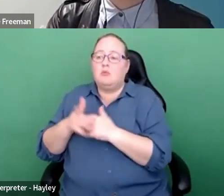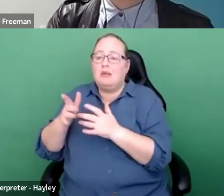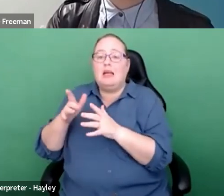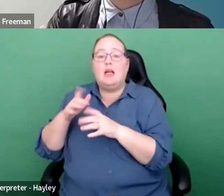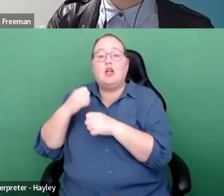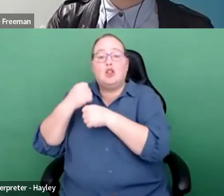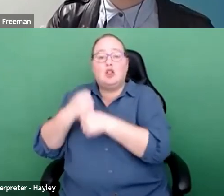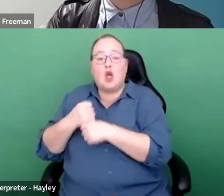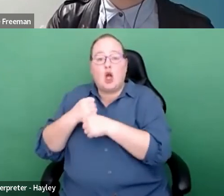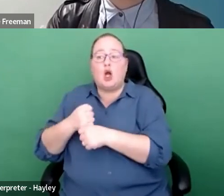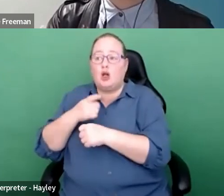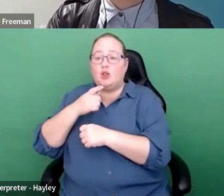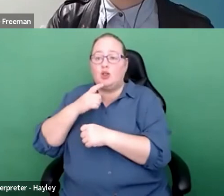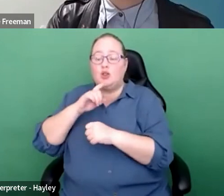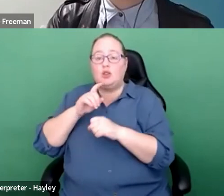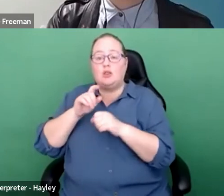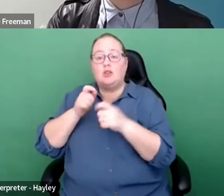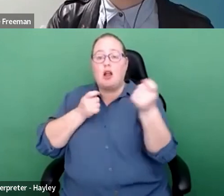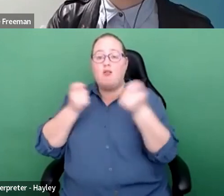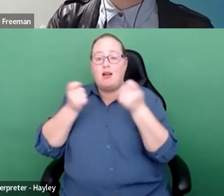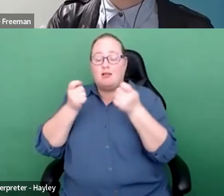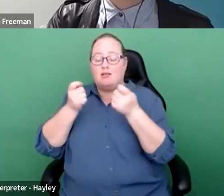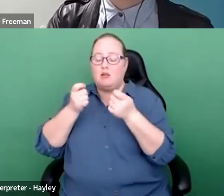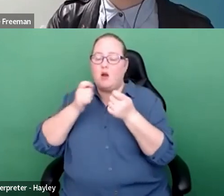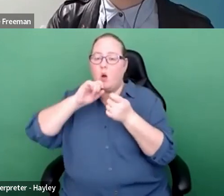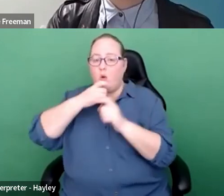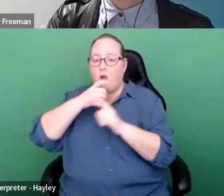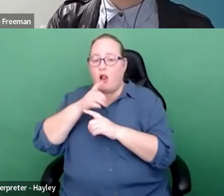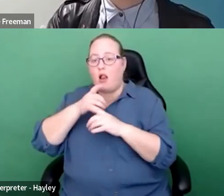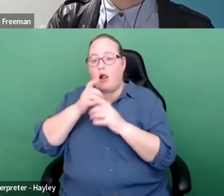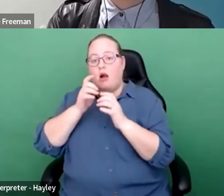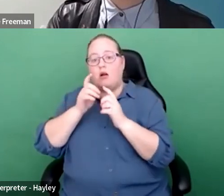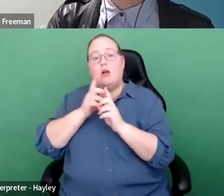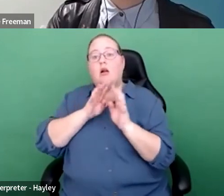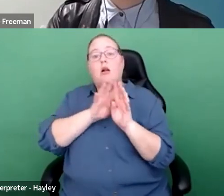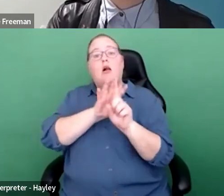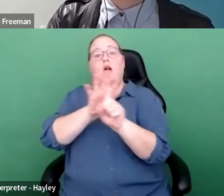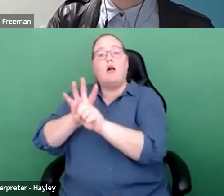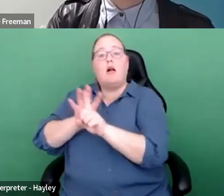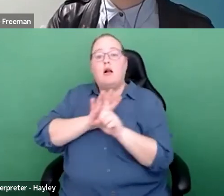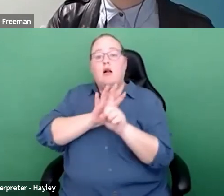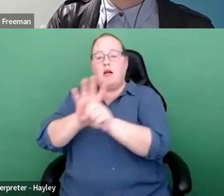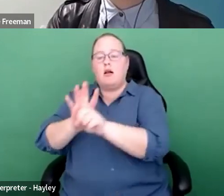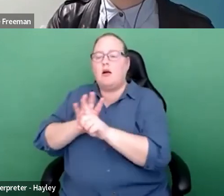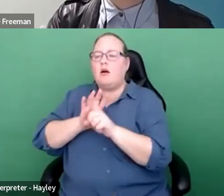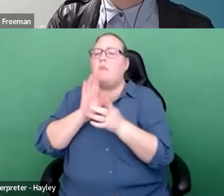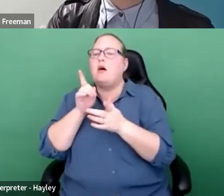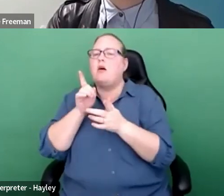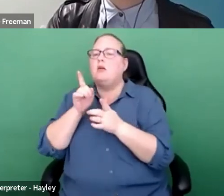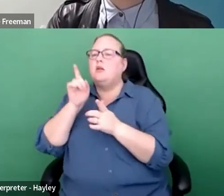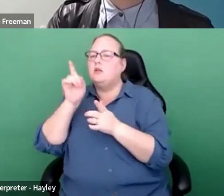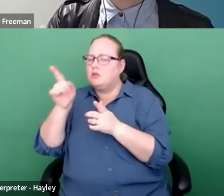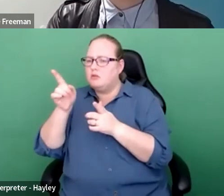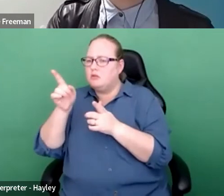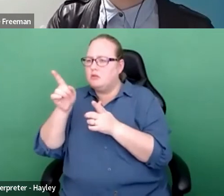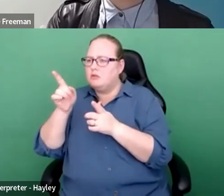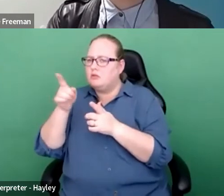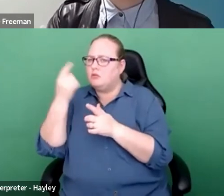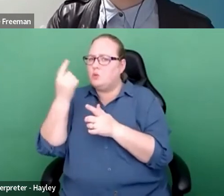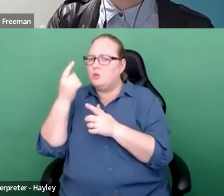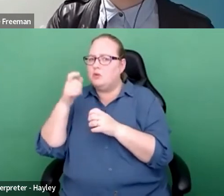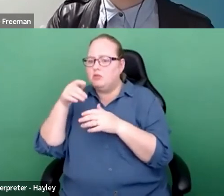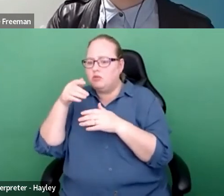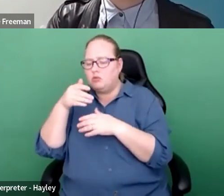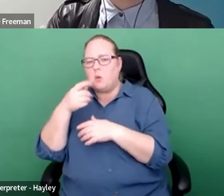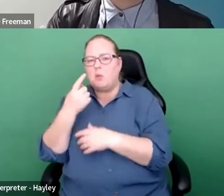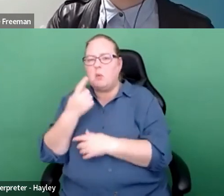no applause. Only one or two people popped their heads out of their windows. And this was seen as a very kind of this moment of crisis for the neighbors who went, because